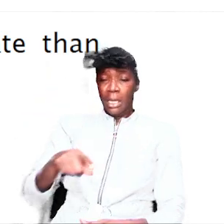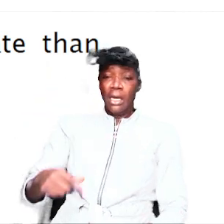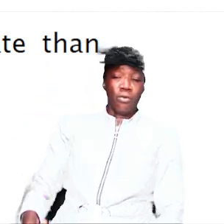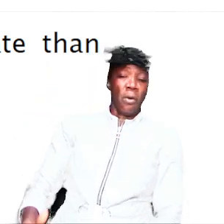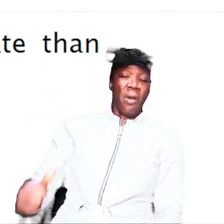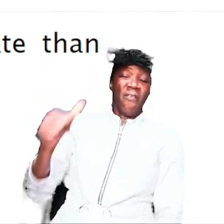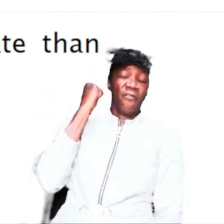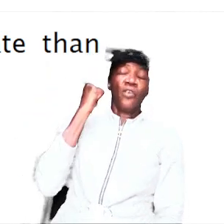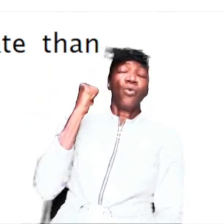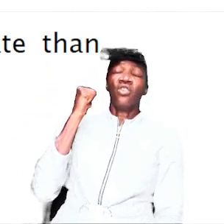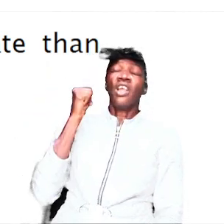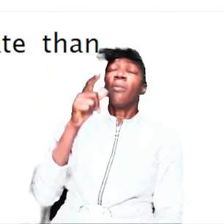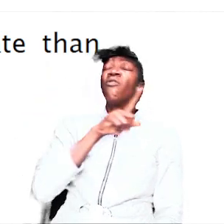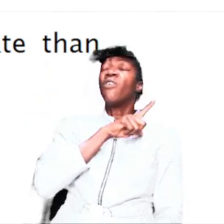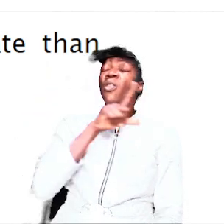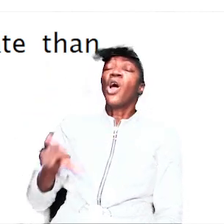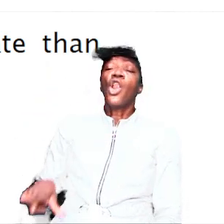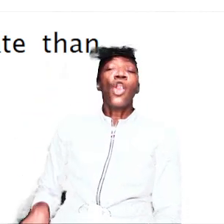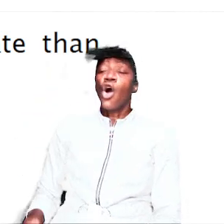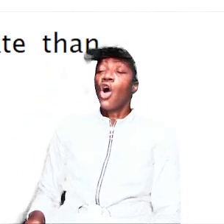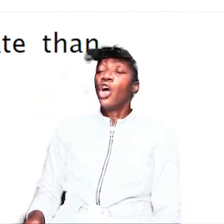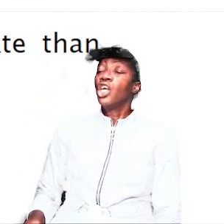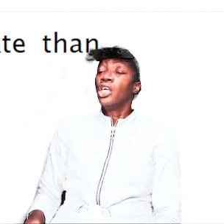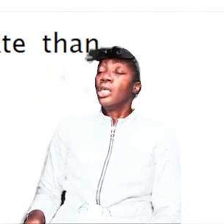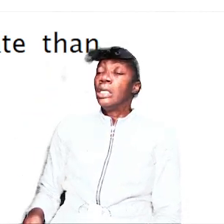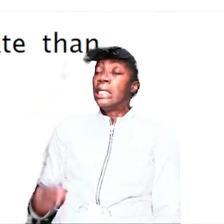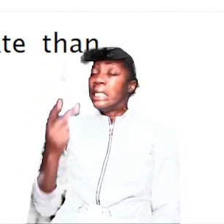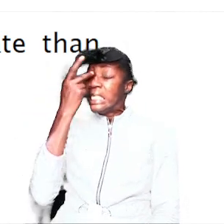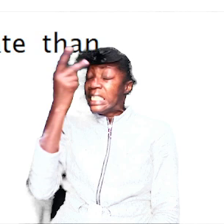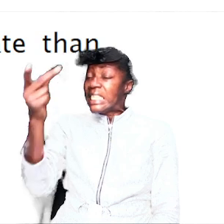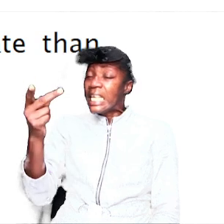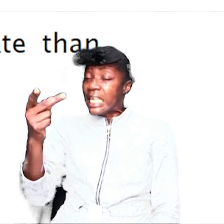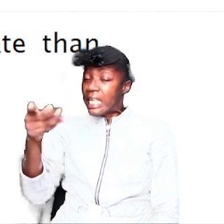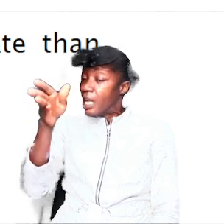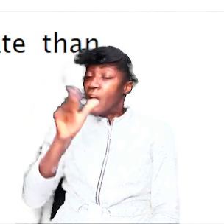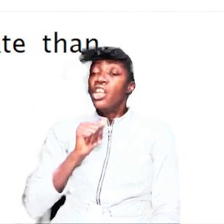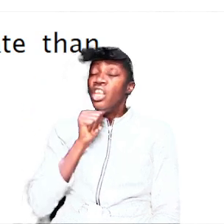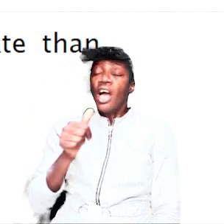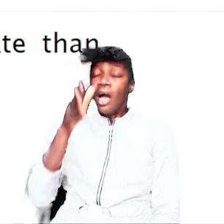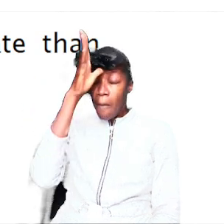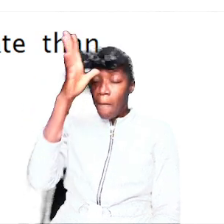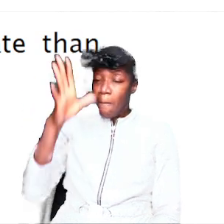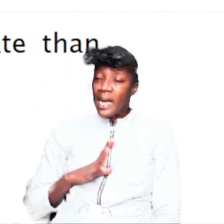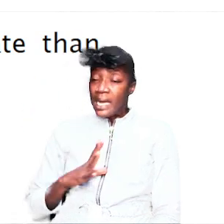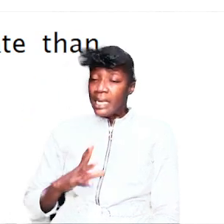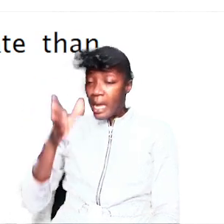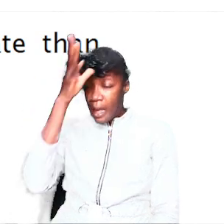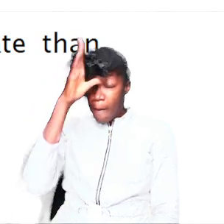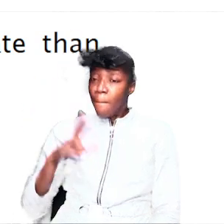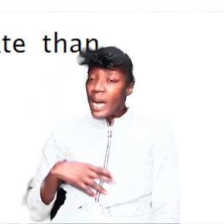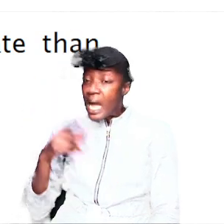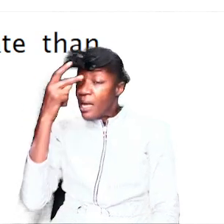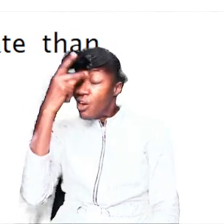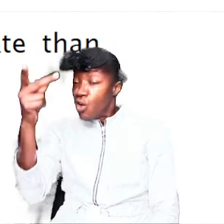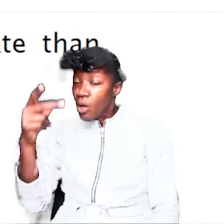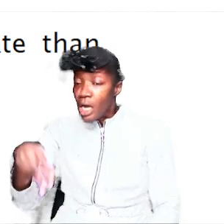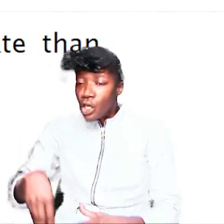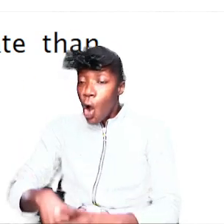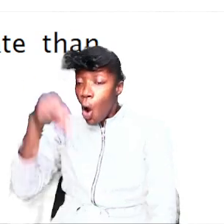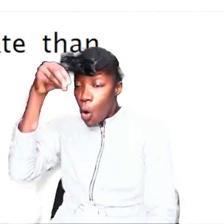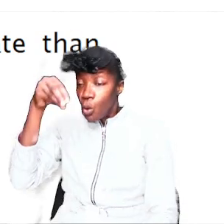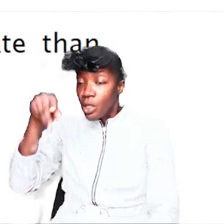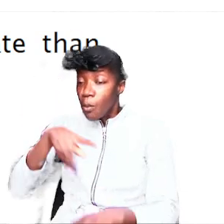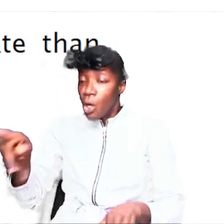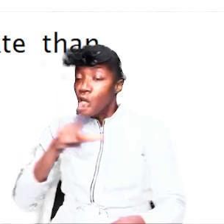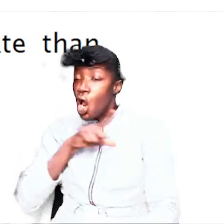him, for the Lord seeth not as man seeth. For man looketh on the outward appearance, but the Lord looketh at the heart. So God